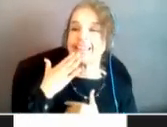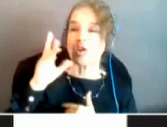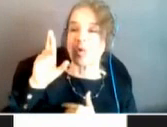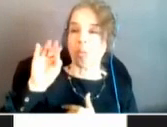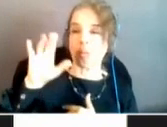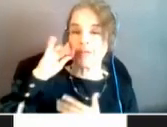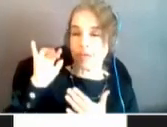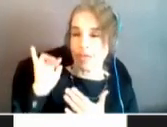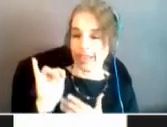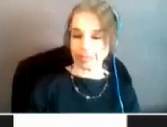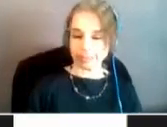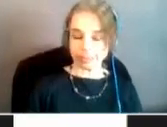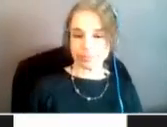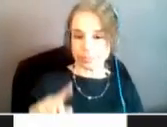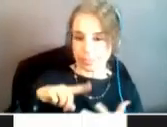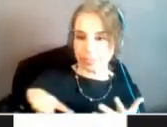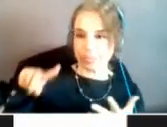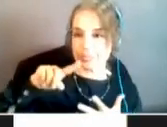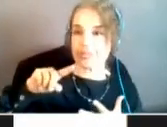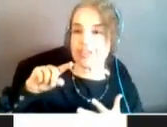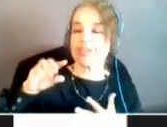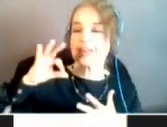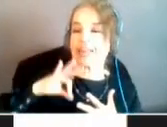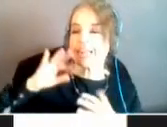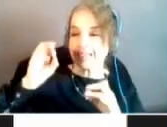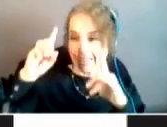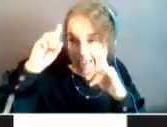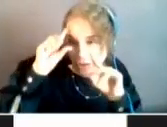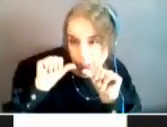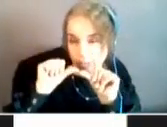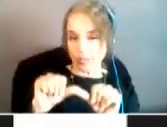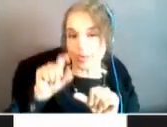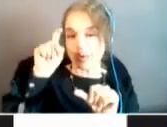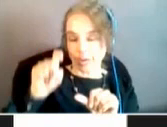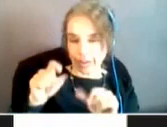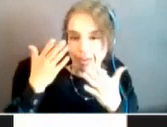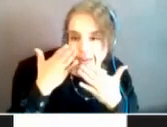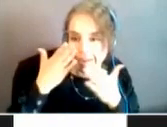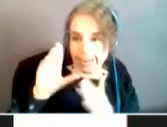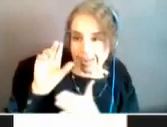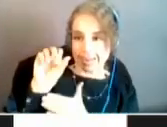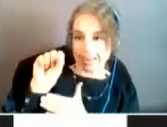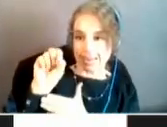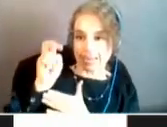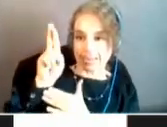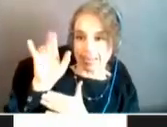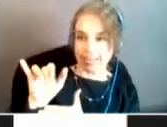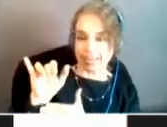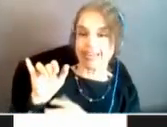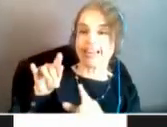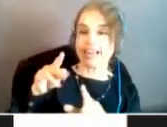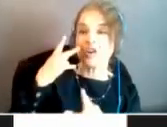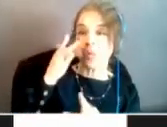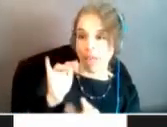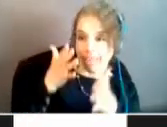that. For those of you that are eligible for continuing education, you need to complete the survey in order to get that. You will see